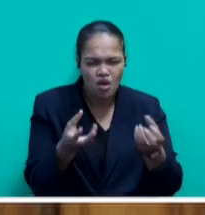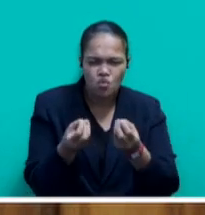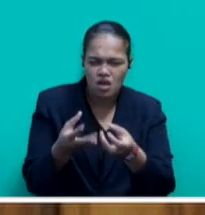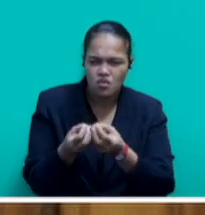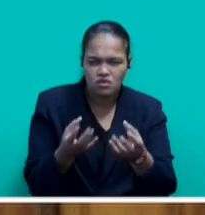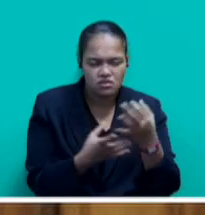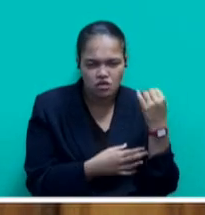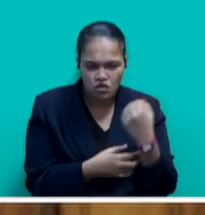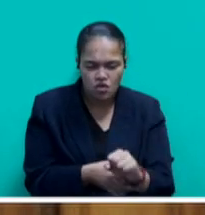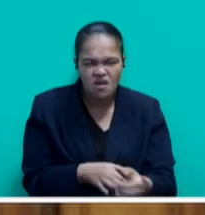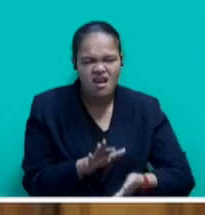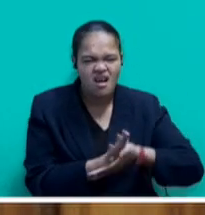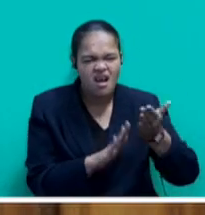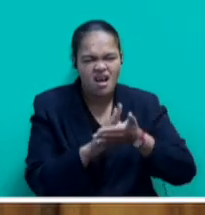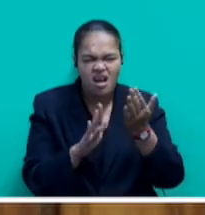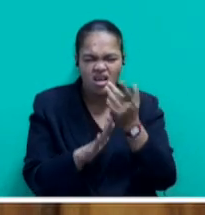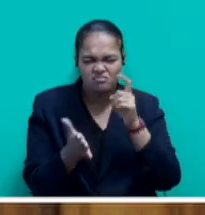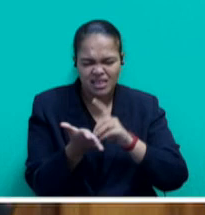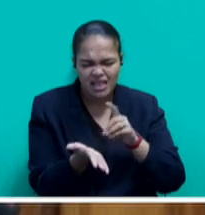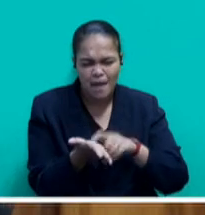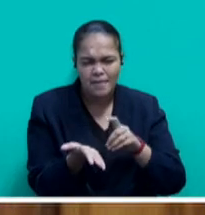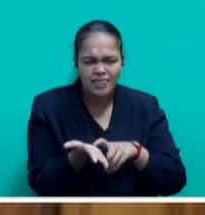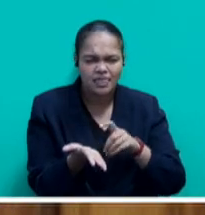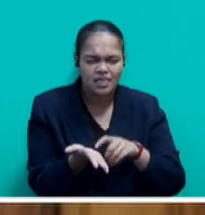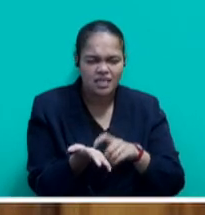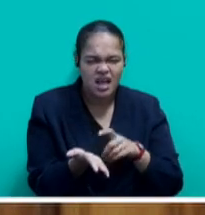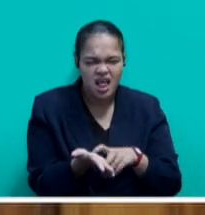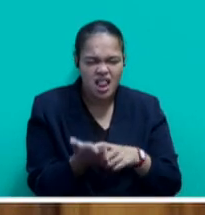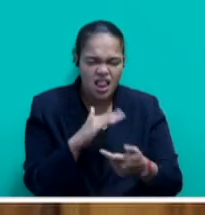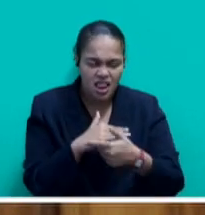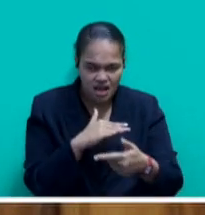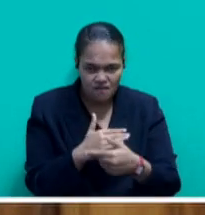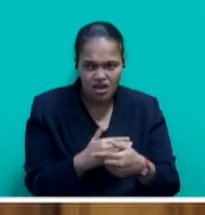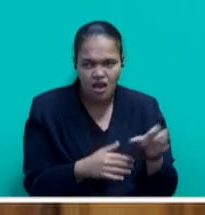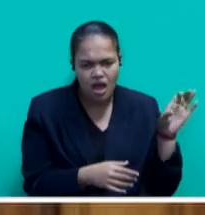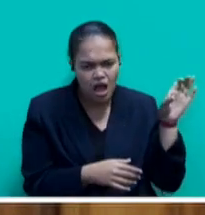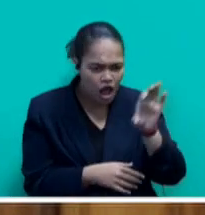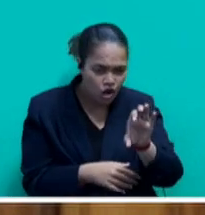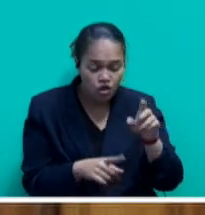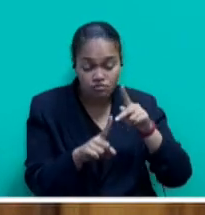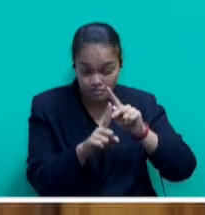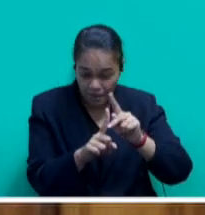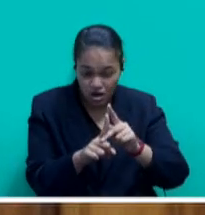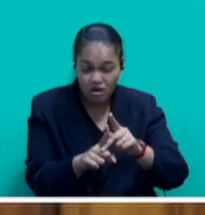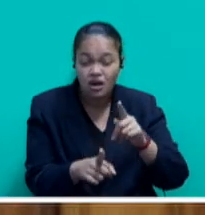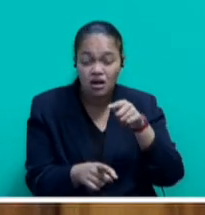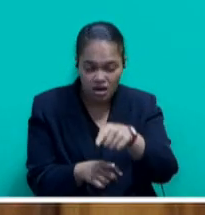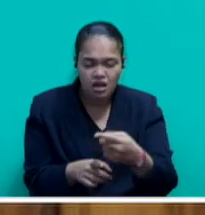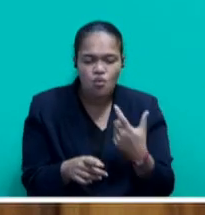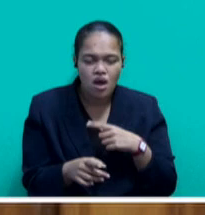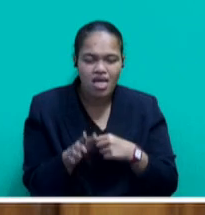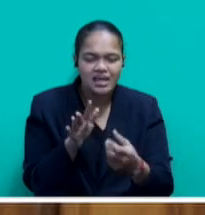debt at debt level, allocate resources to the priority sectors, and increase access to basic